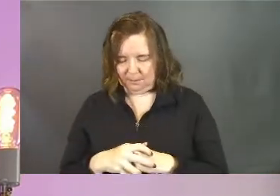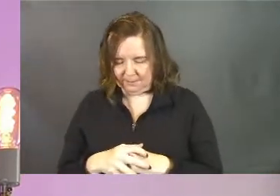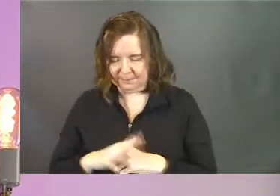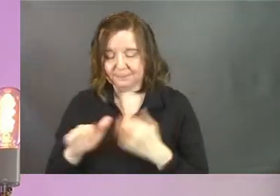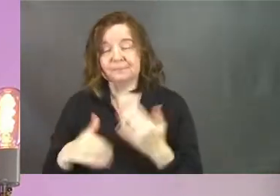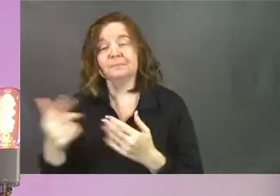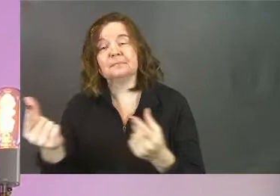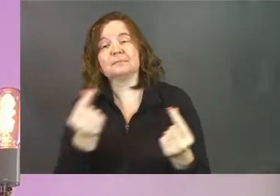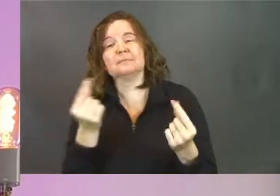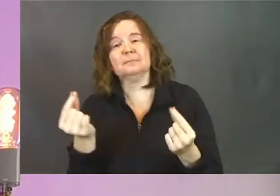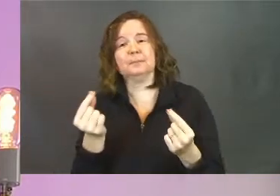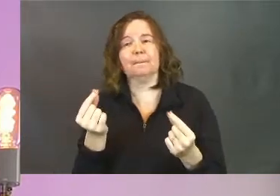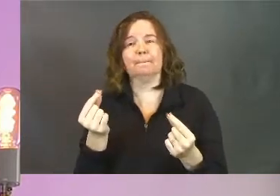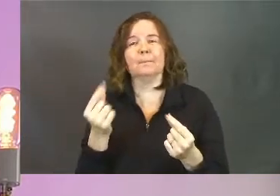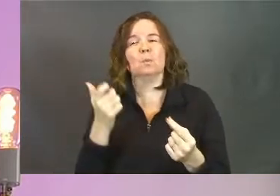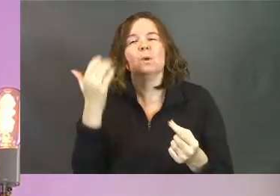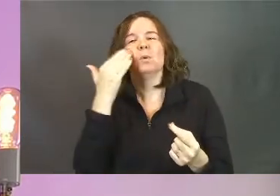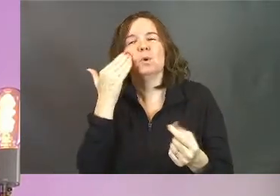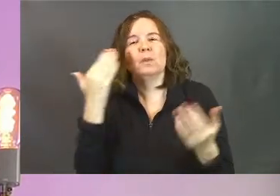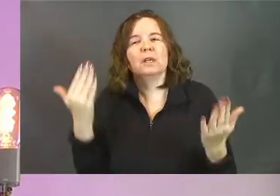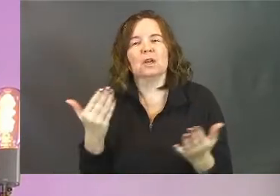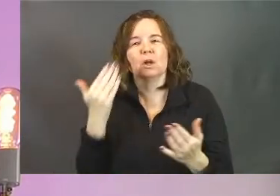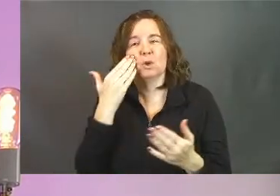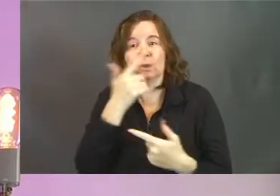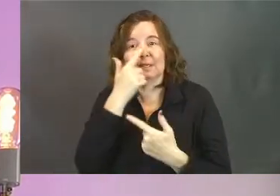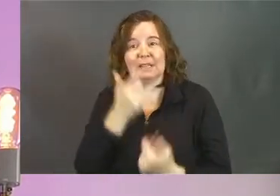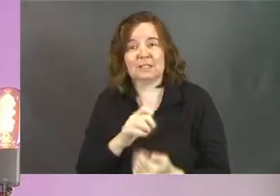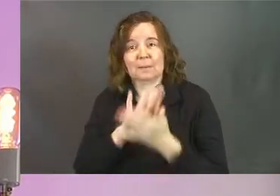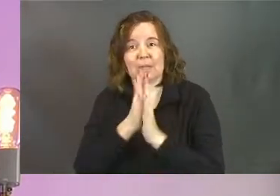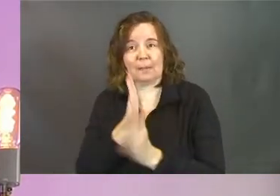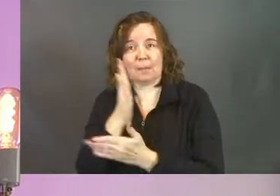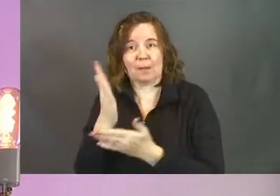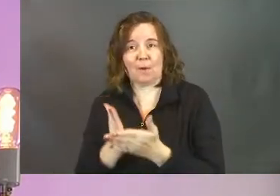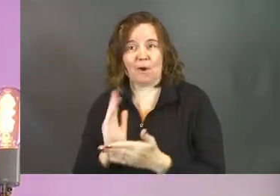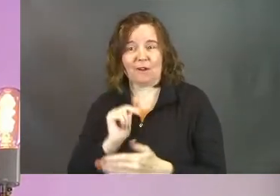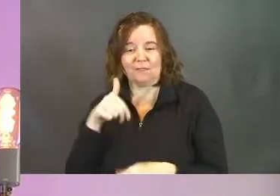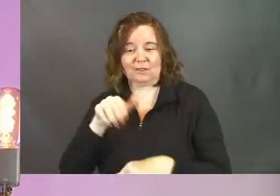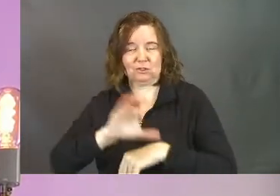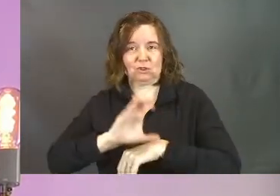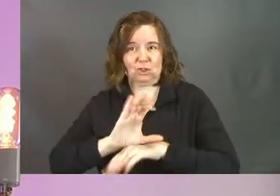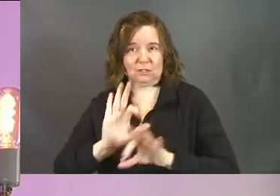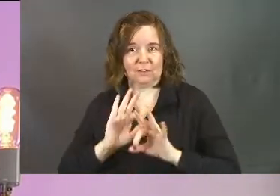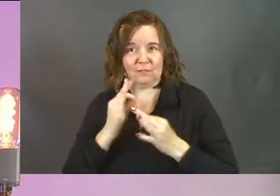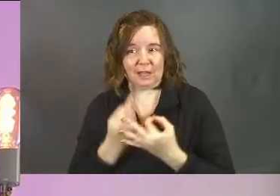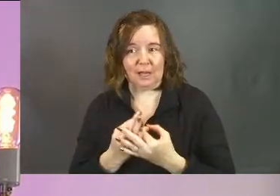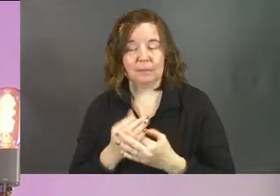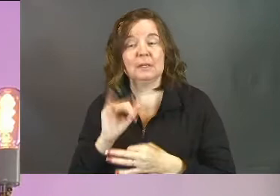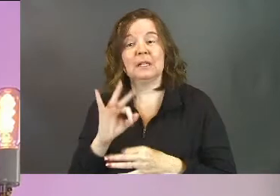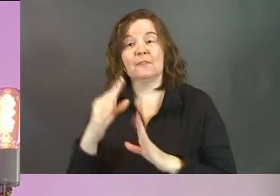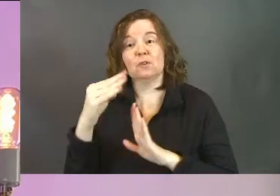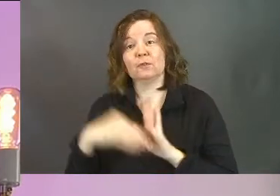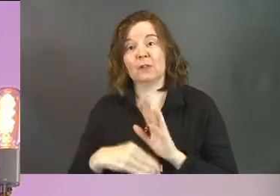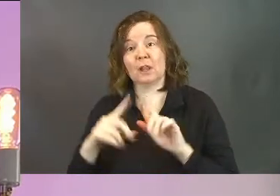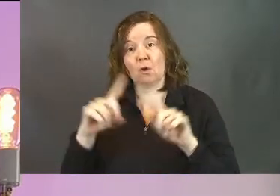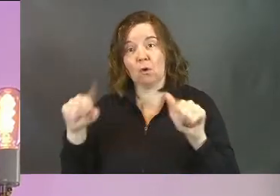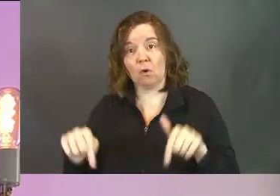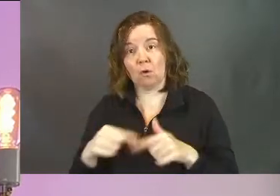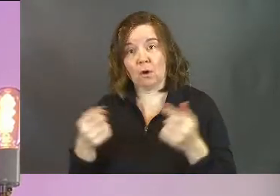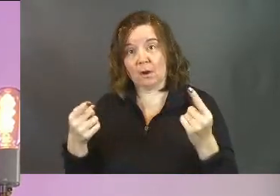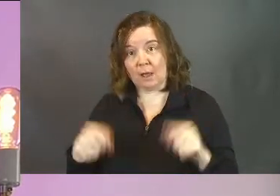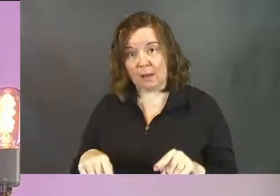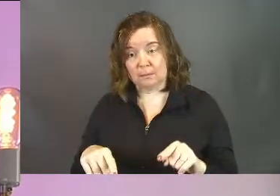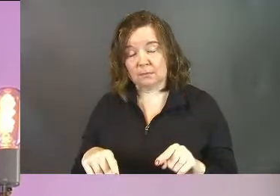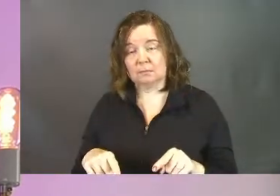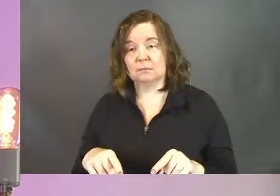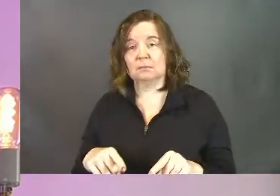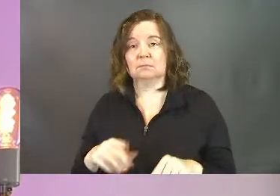All we want to do is just know that you're here and know that you're interested in becoming part of this church family. And if you fill that out in either form,